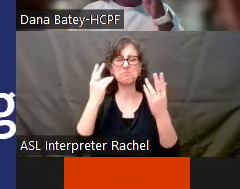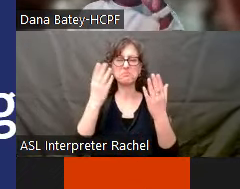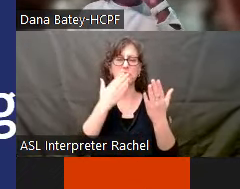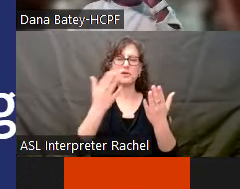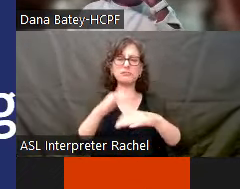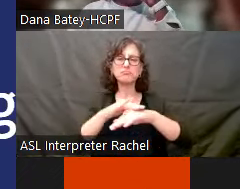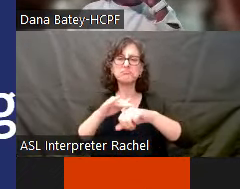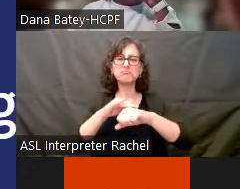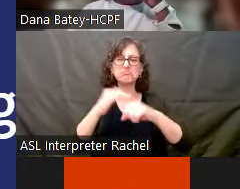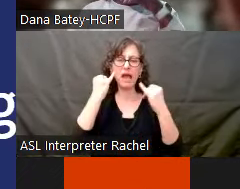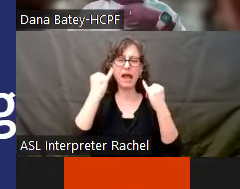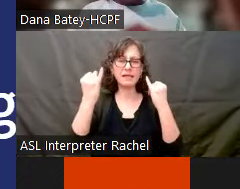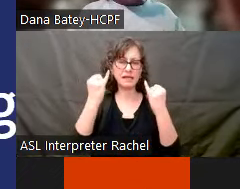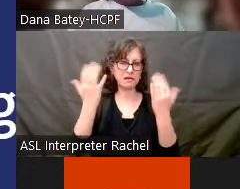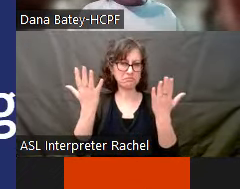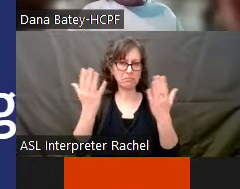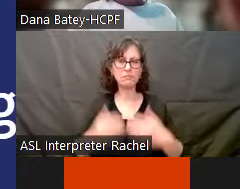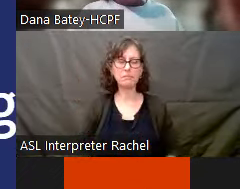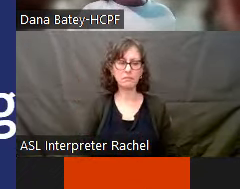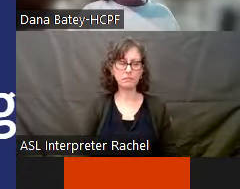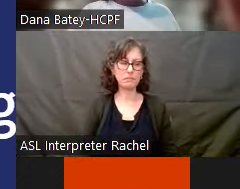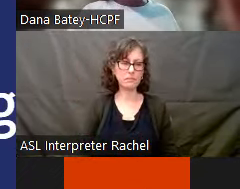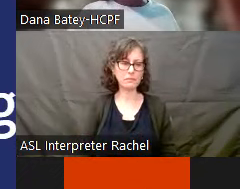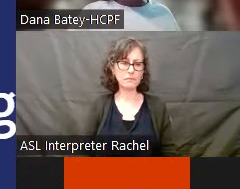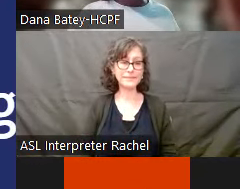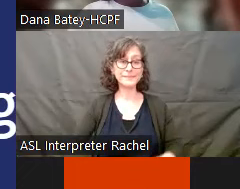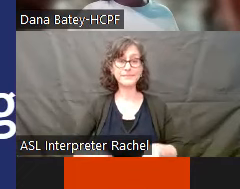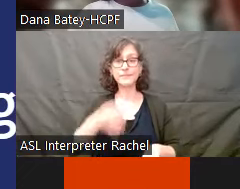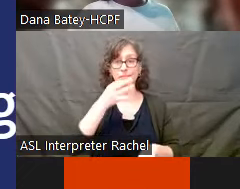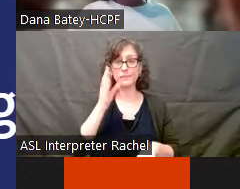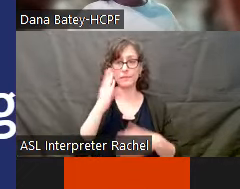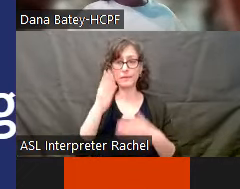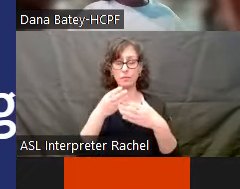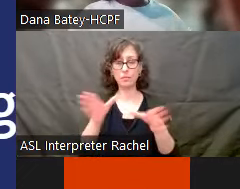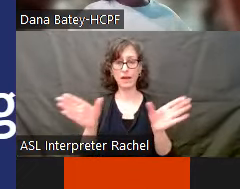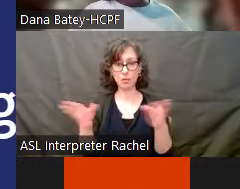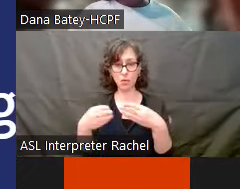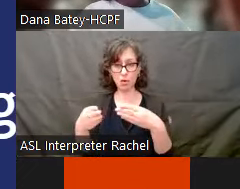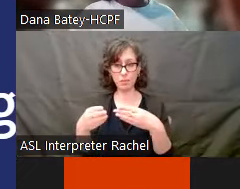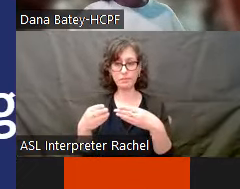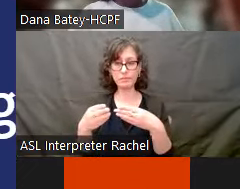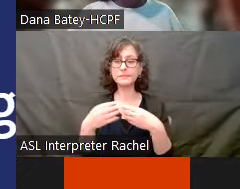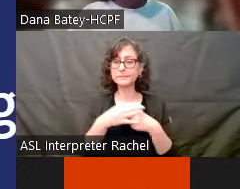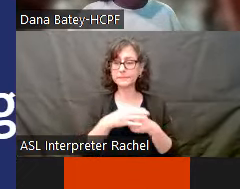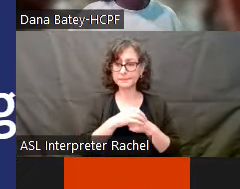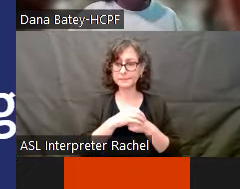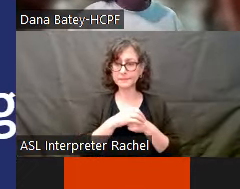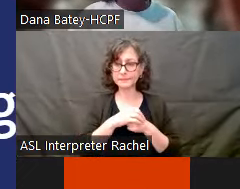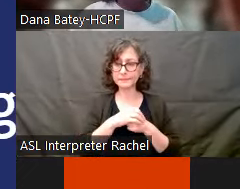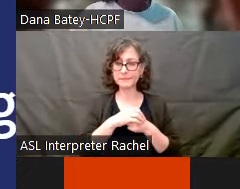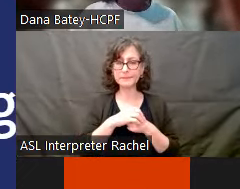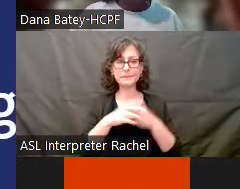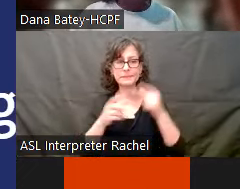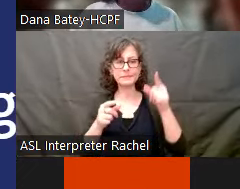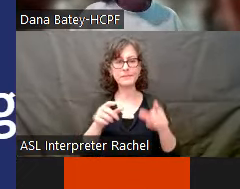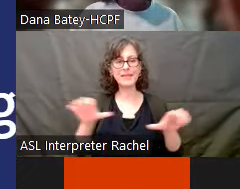are. So we're getting ready to go into our breakout rooms. And this is just some action items